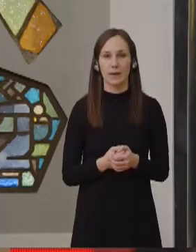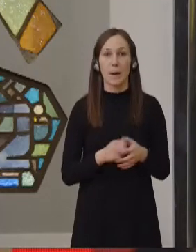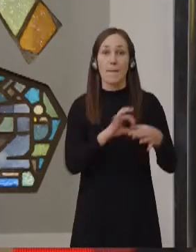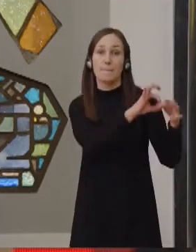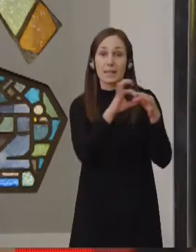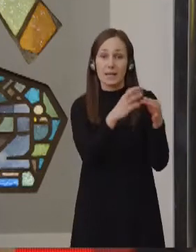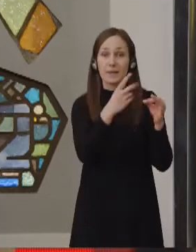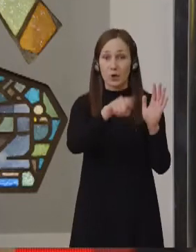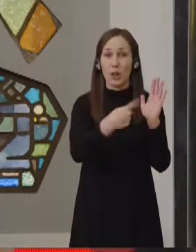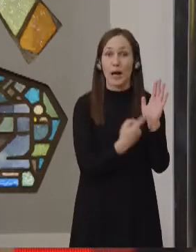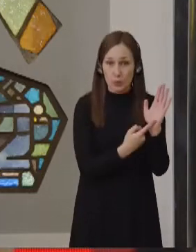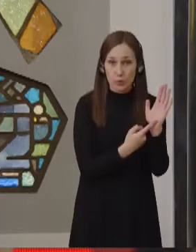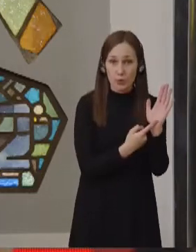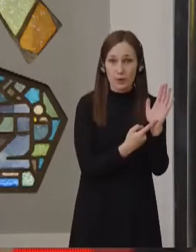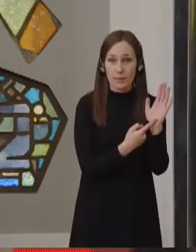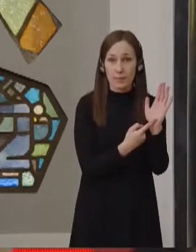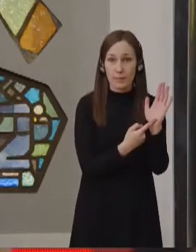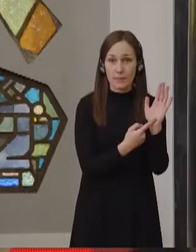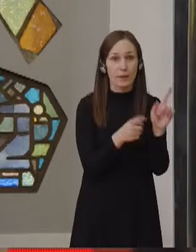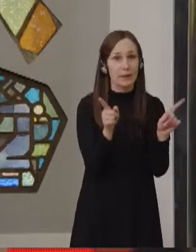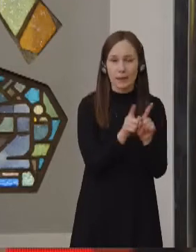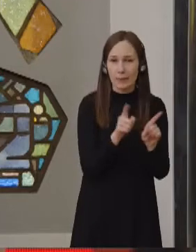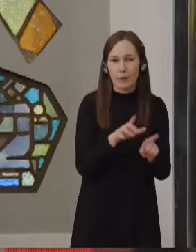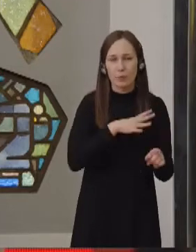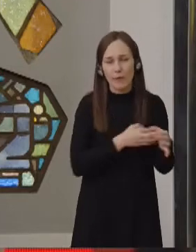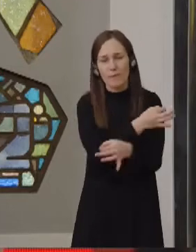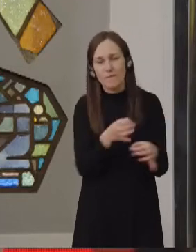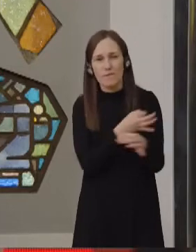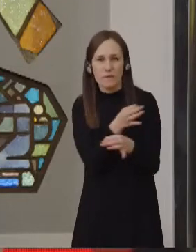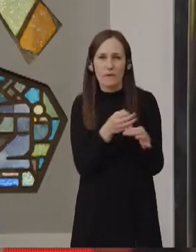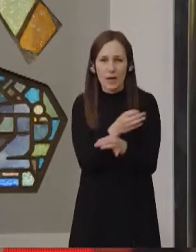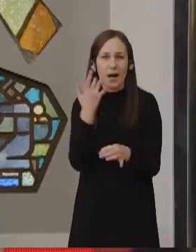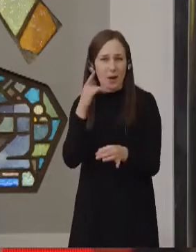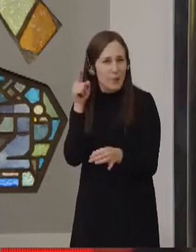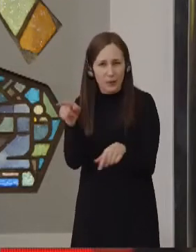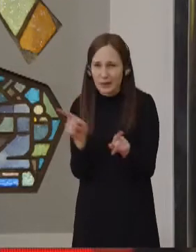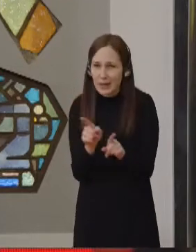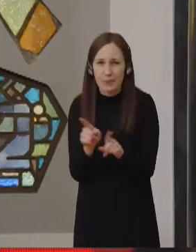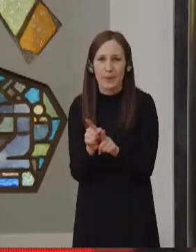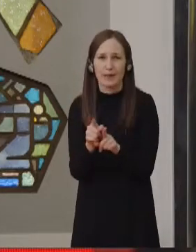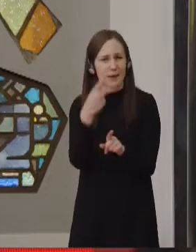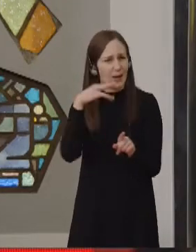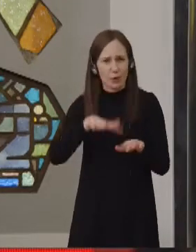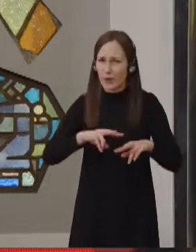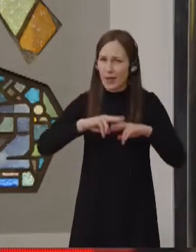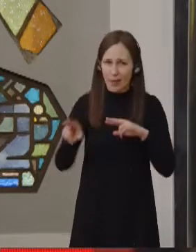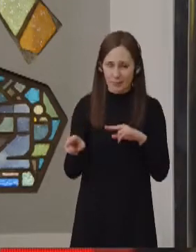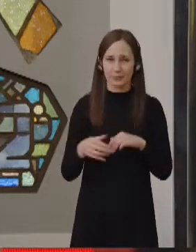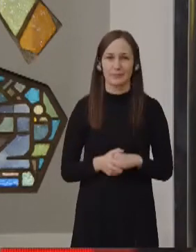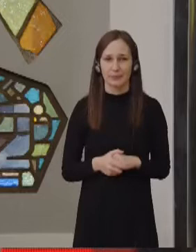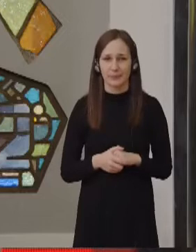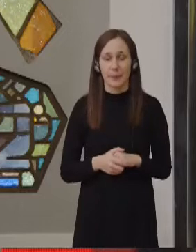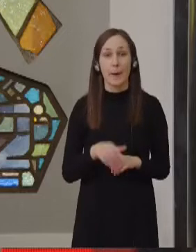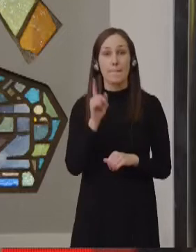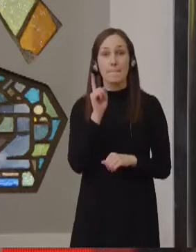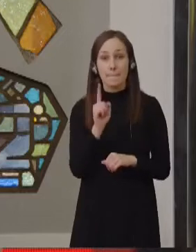generated similar heated debate and at times divisiveness as in Lithuania. And I will say that once it was addressed in the